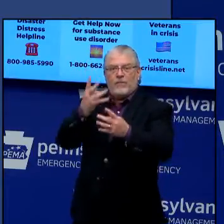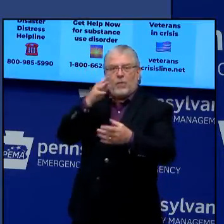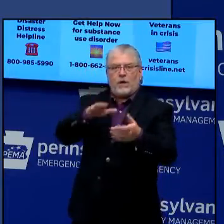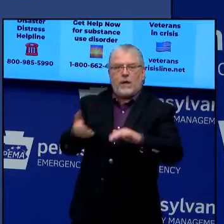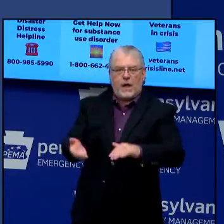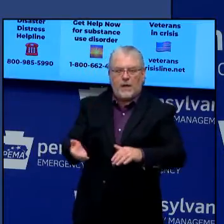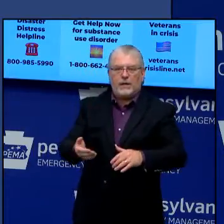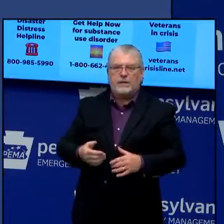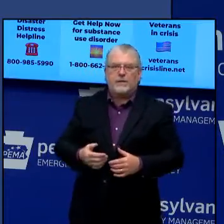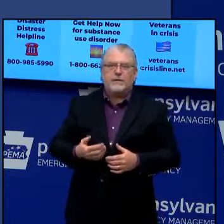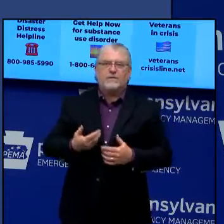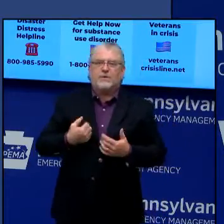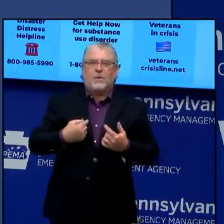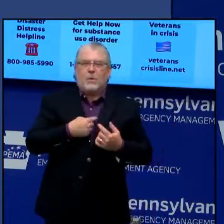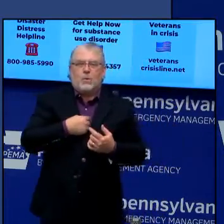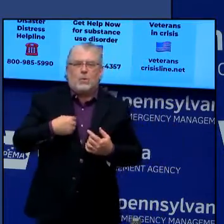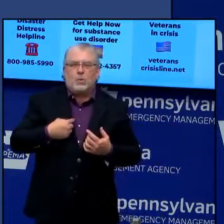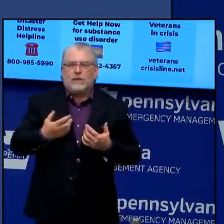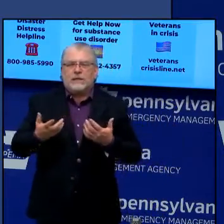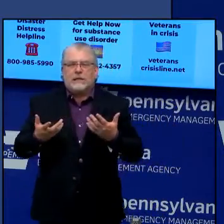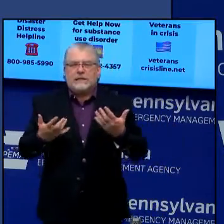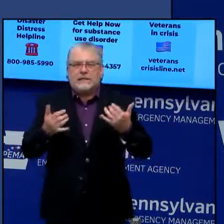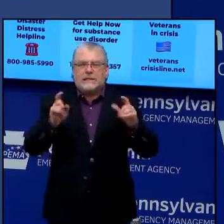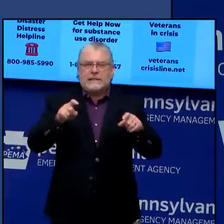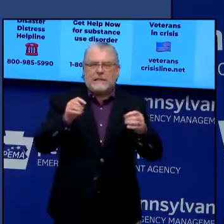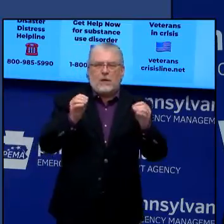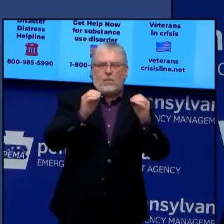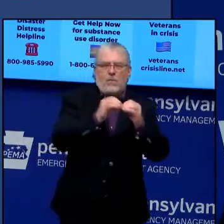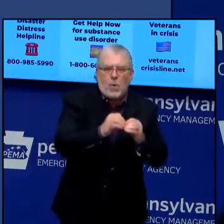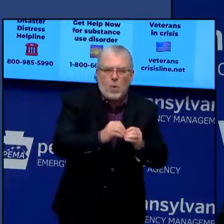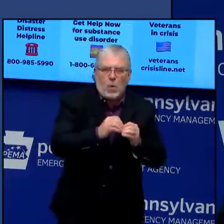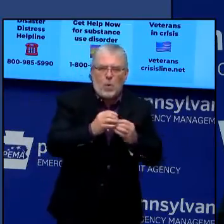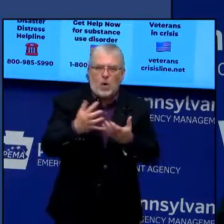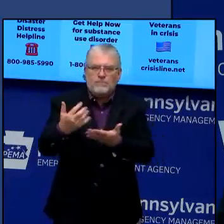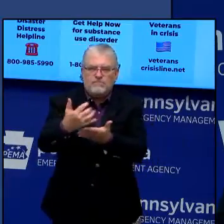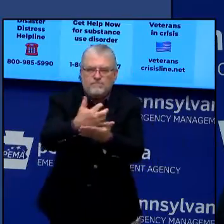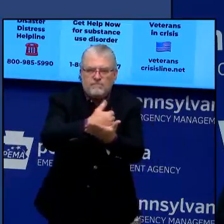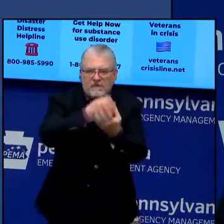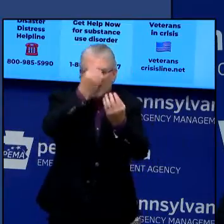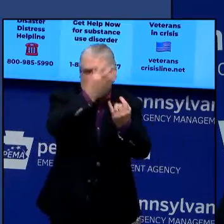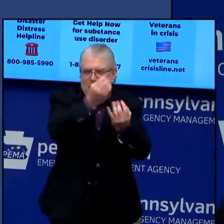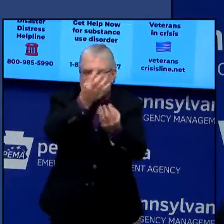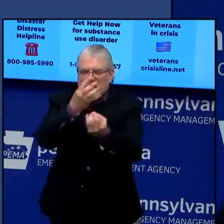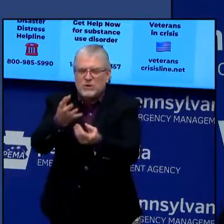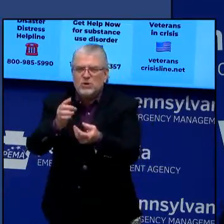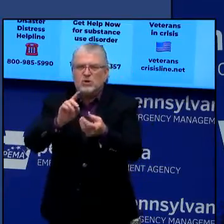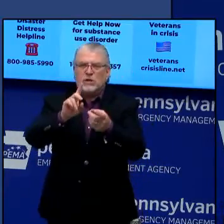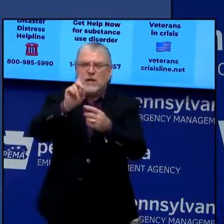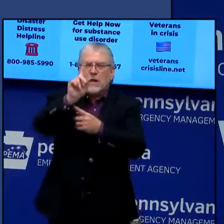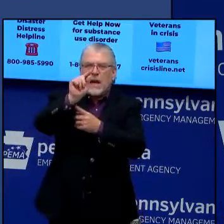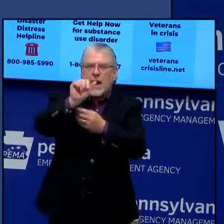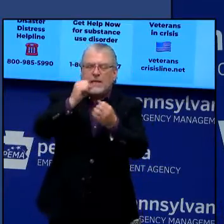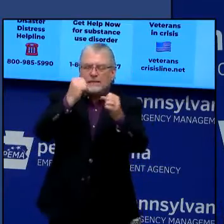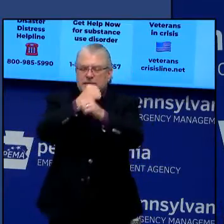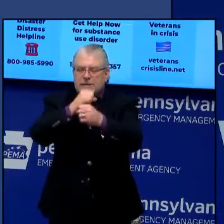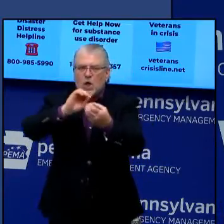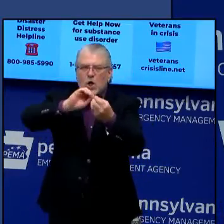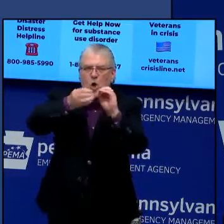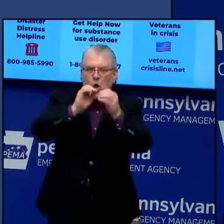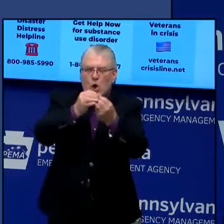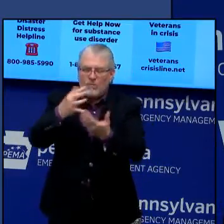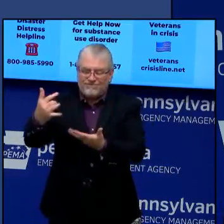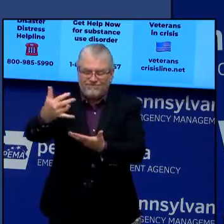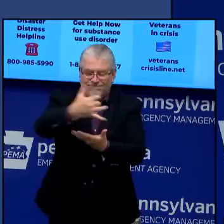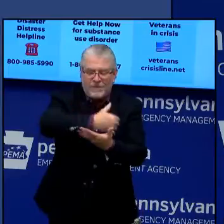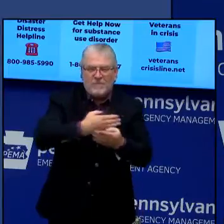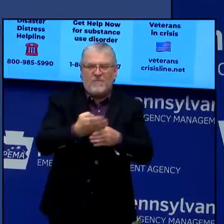surveillance data, we'll be able to know that number. I do want to point out, however, that the death rate of the flu, of influenza, is 0.1.